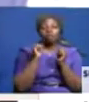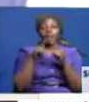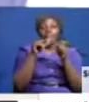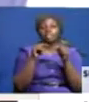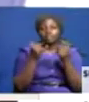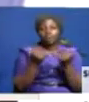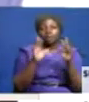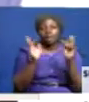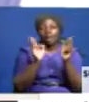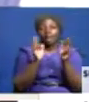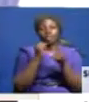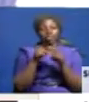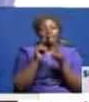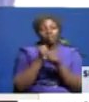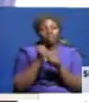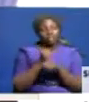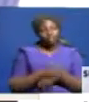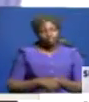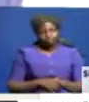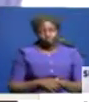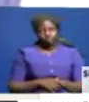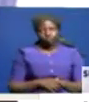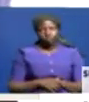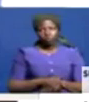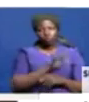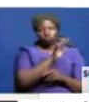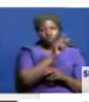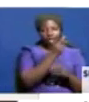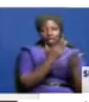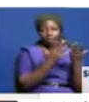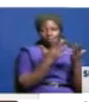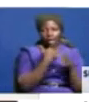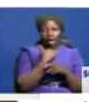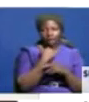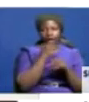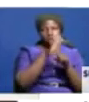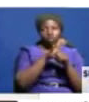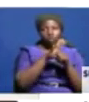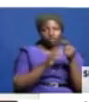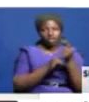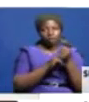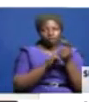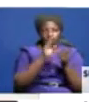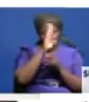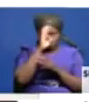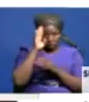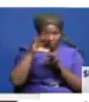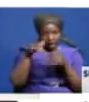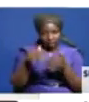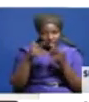working. Fort Kenya could be deeply entrenched in Bungoma County, but then now your employers are the electorate. What message do you have for them? And probably what is